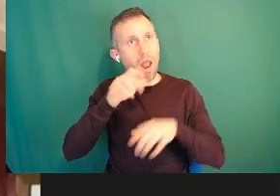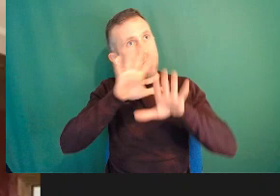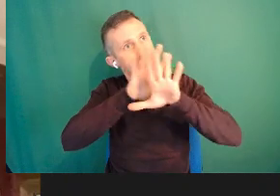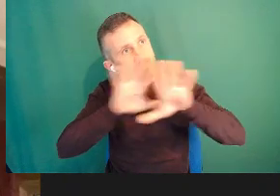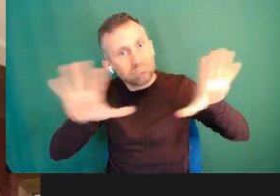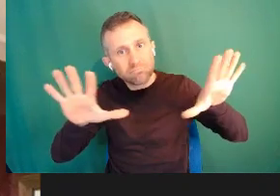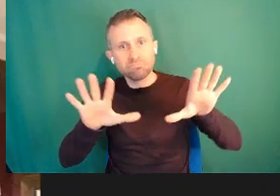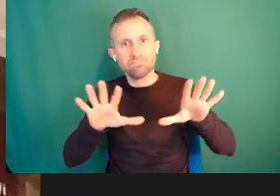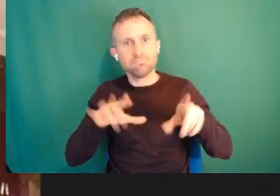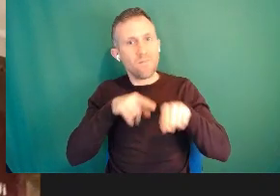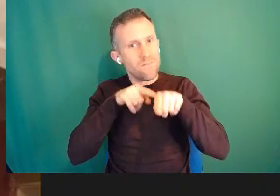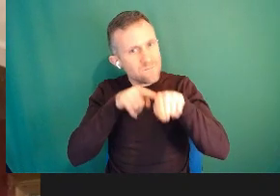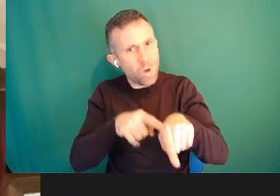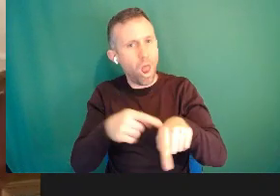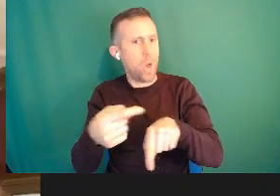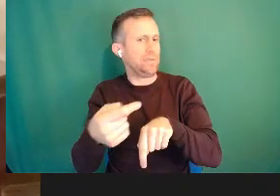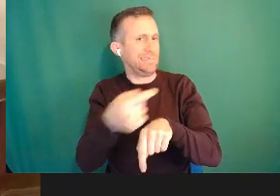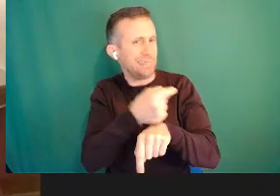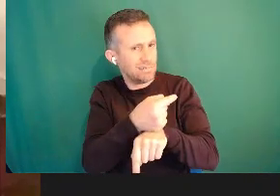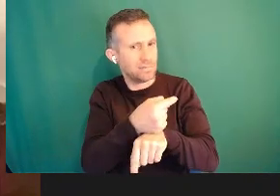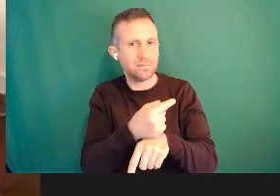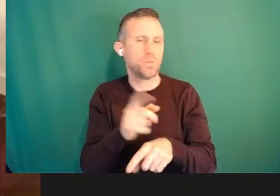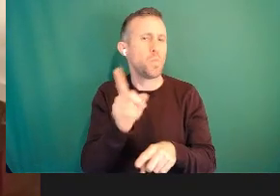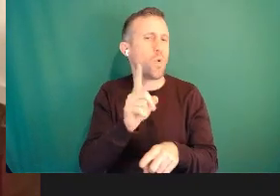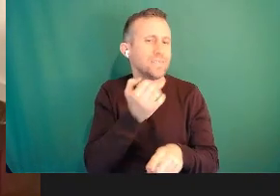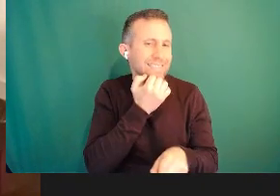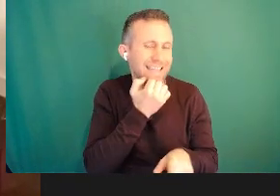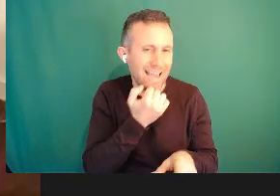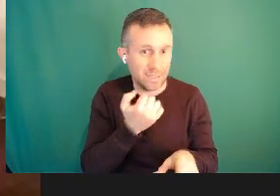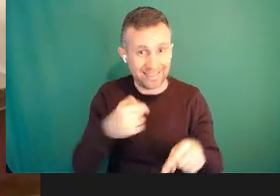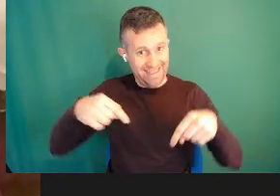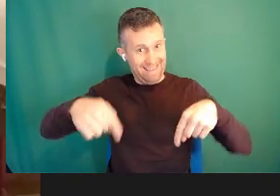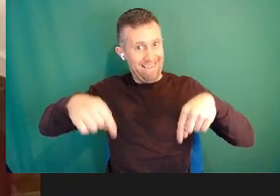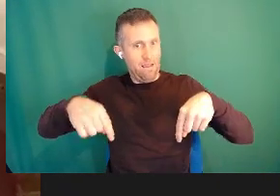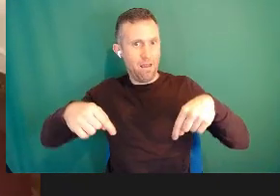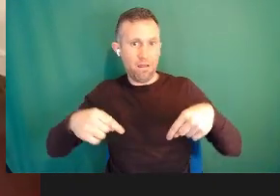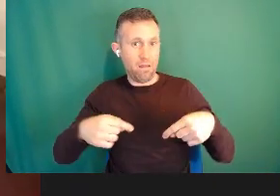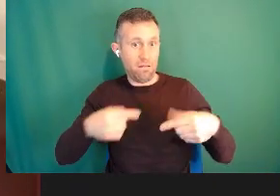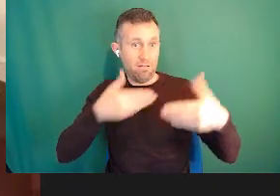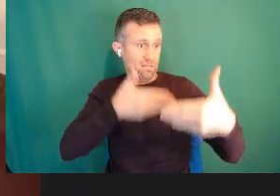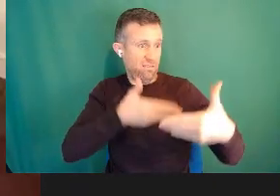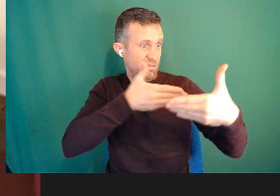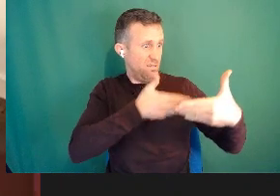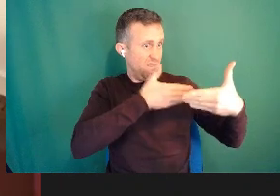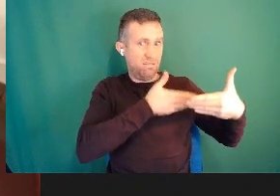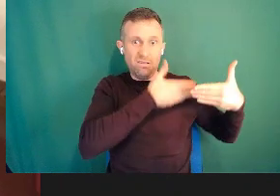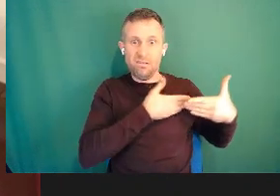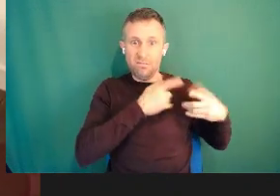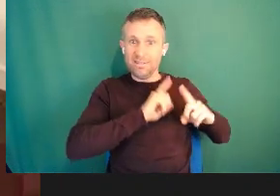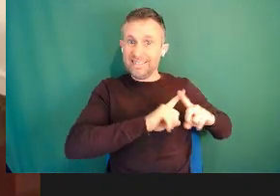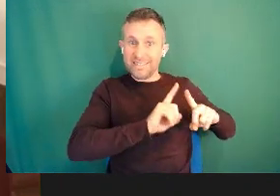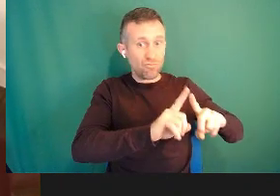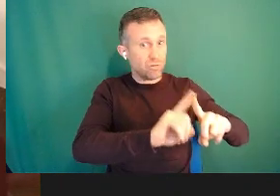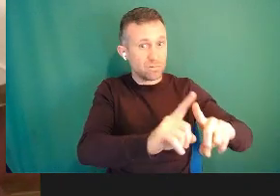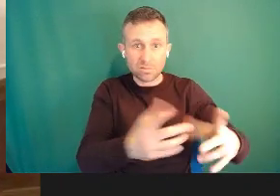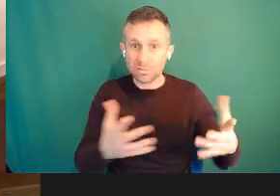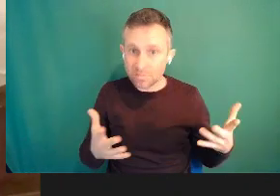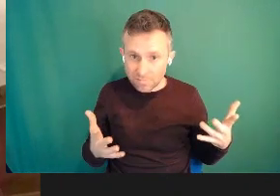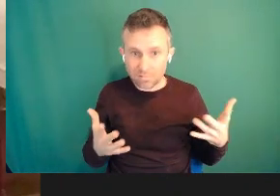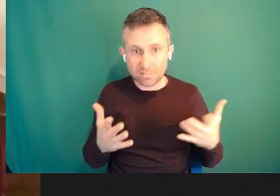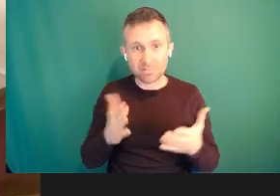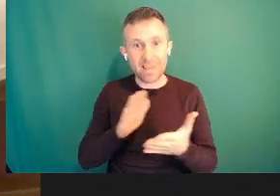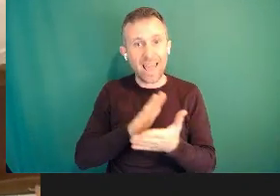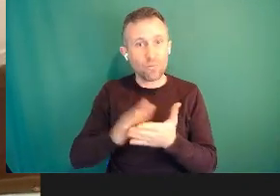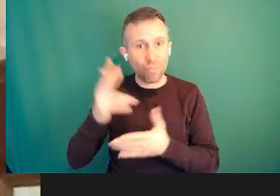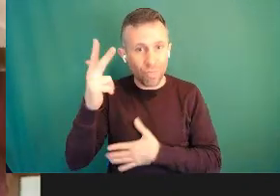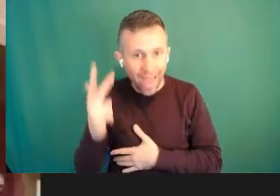30s. I've talked about 1400s a little bit. I've also talked about King Henry VIII. You know, we have stories